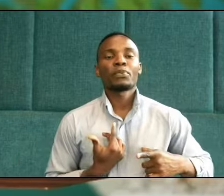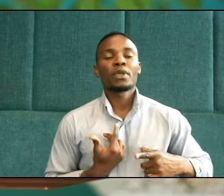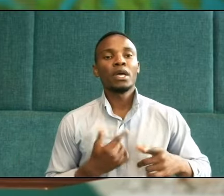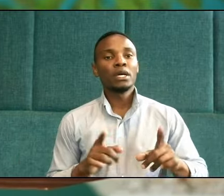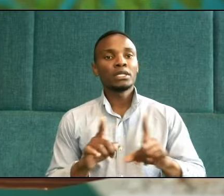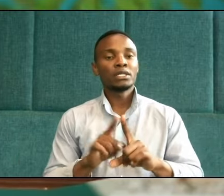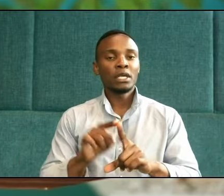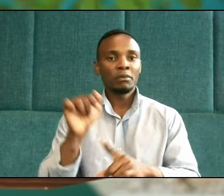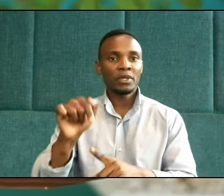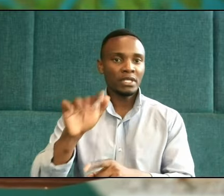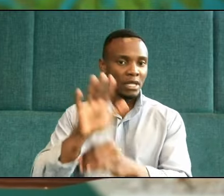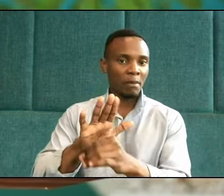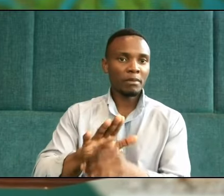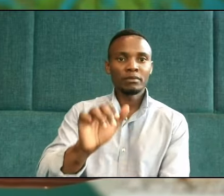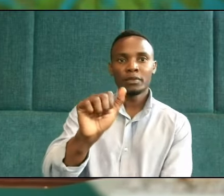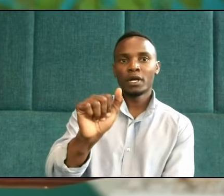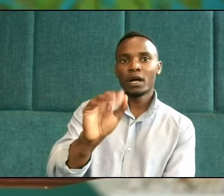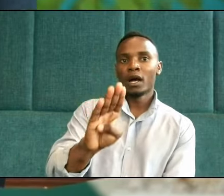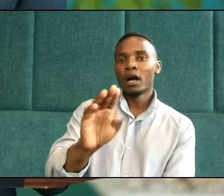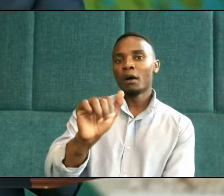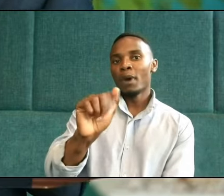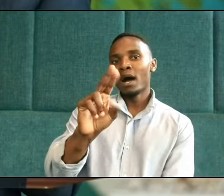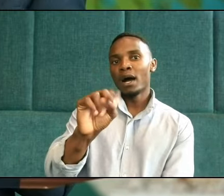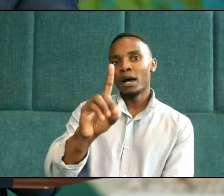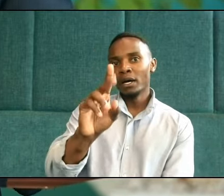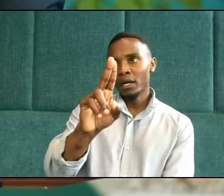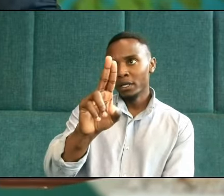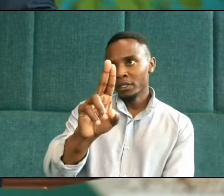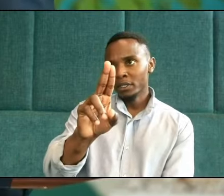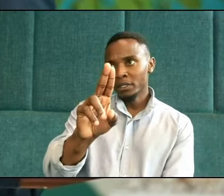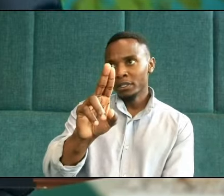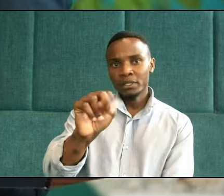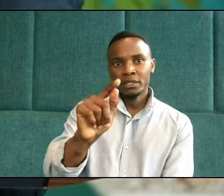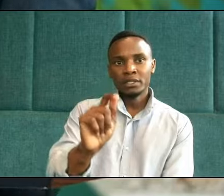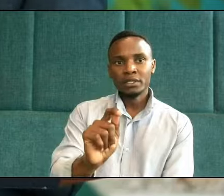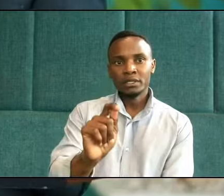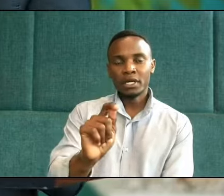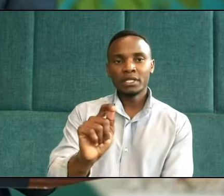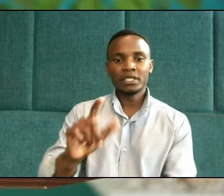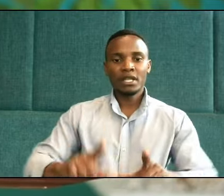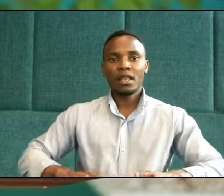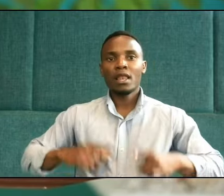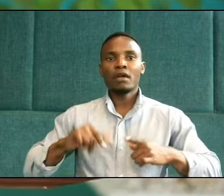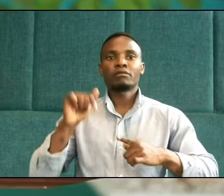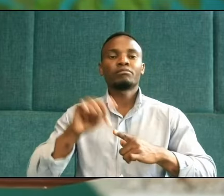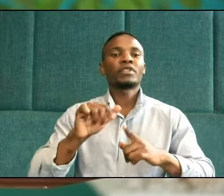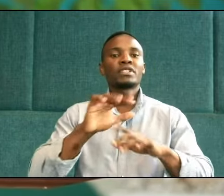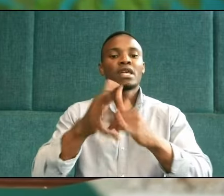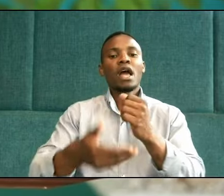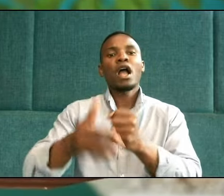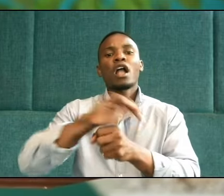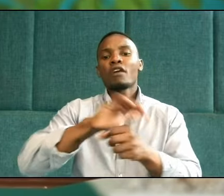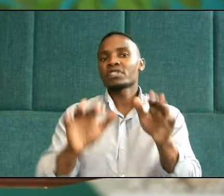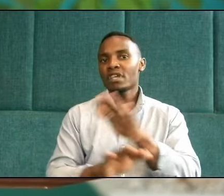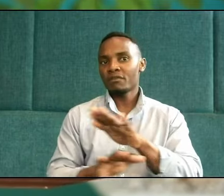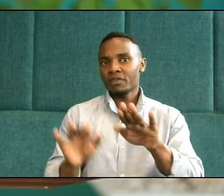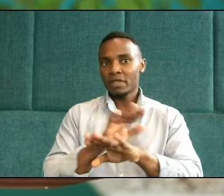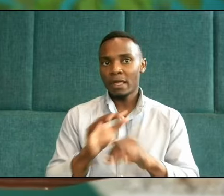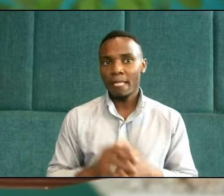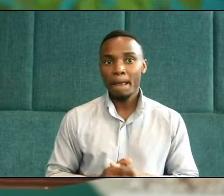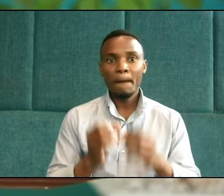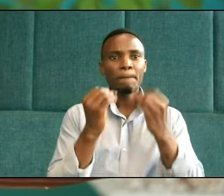this abundant life encompasses all the aspects of our lives. You see, many